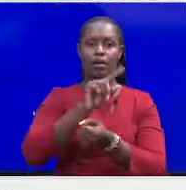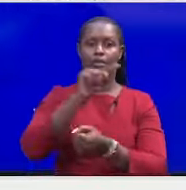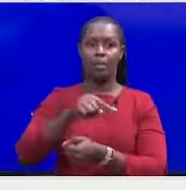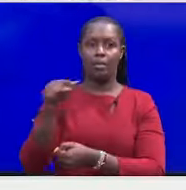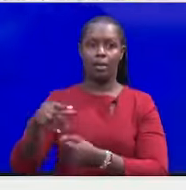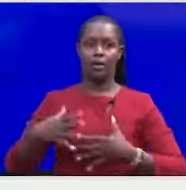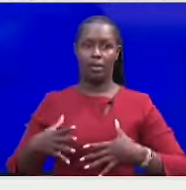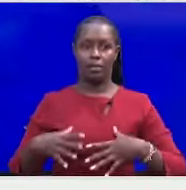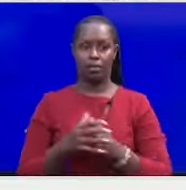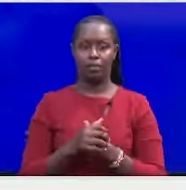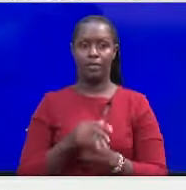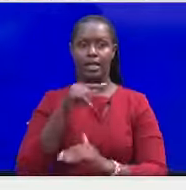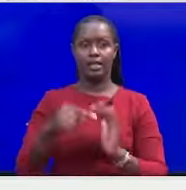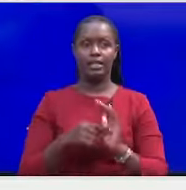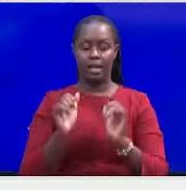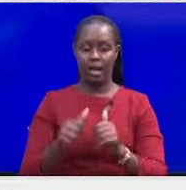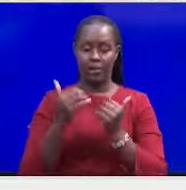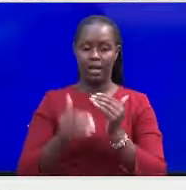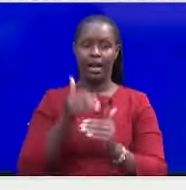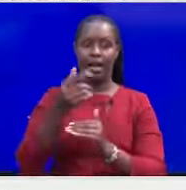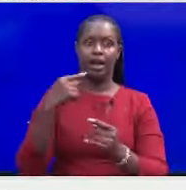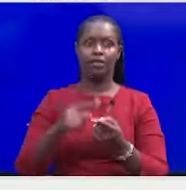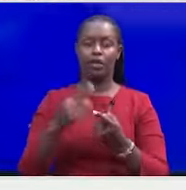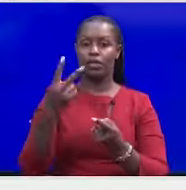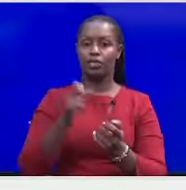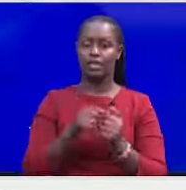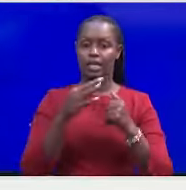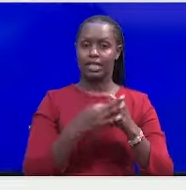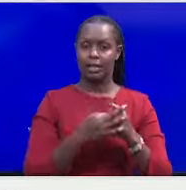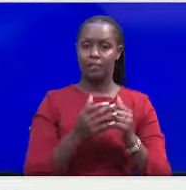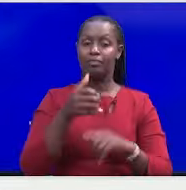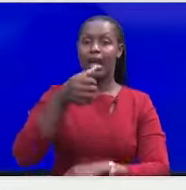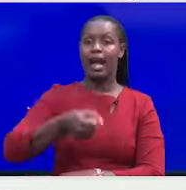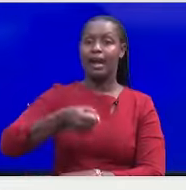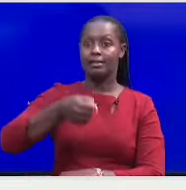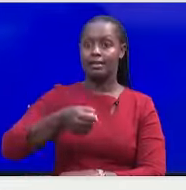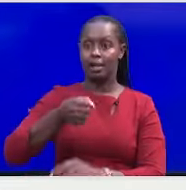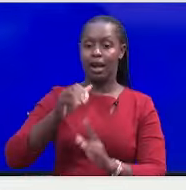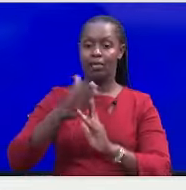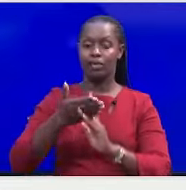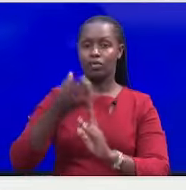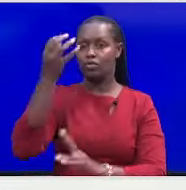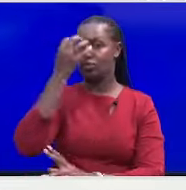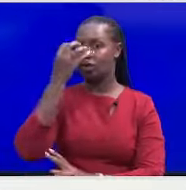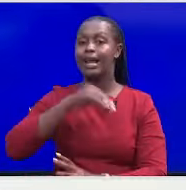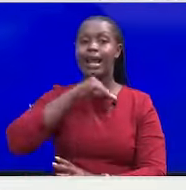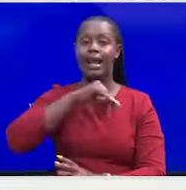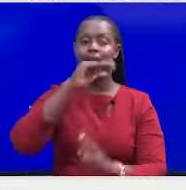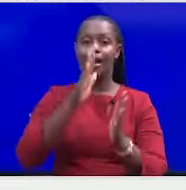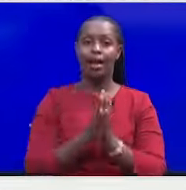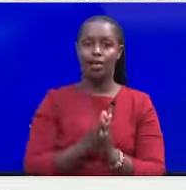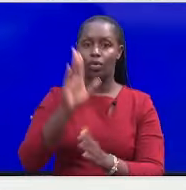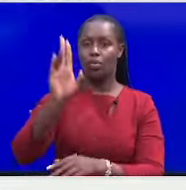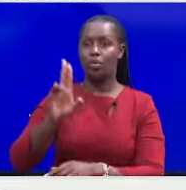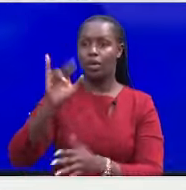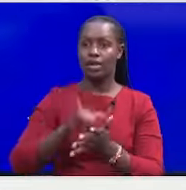keen to reliving events after the March 2018 handshake between then President Uhuru Kenyatta and opposition chief Raila Odinga, which gave birth